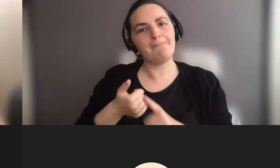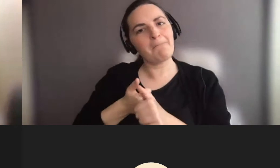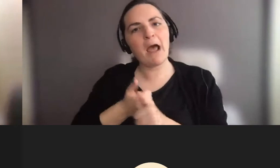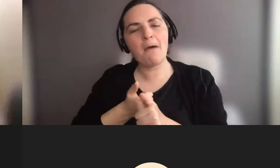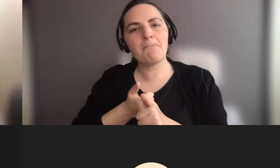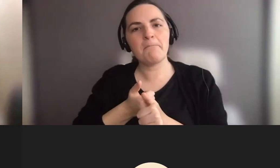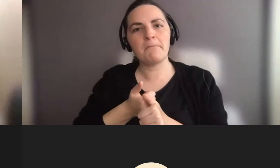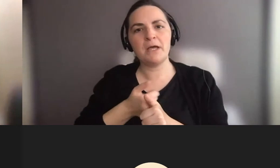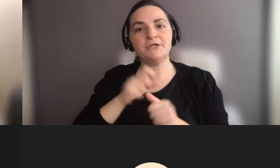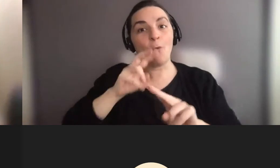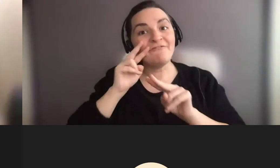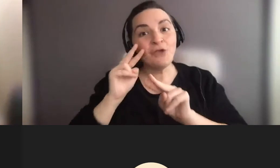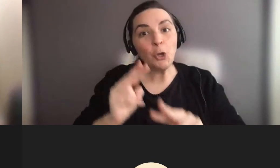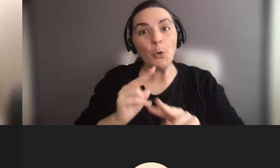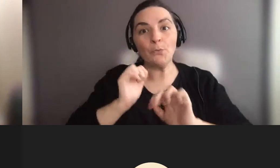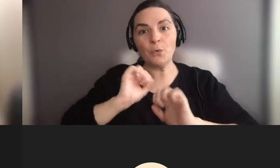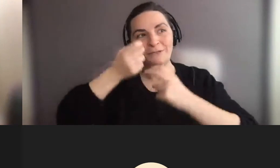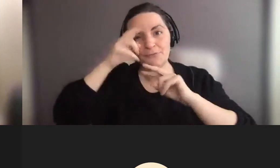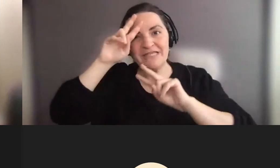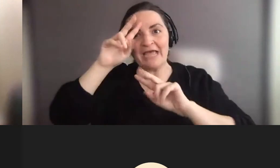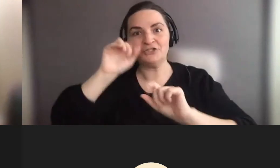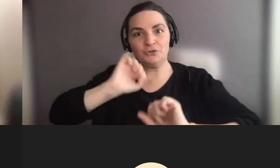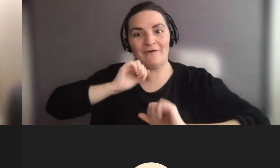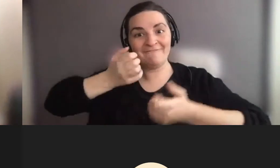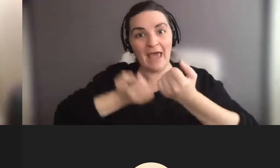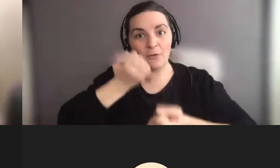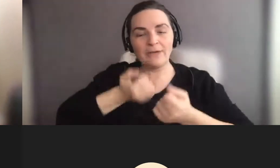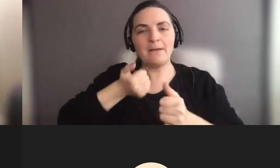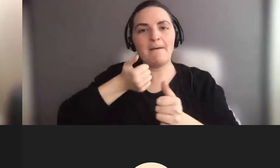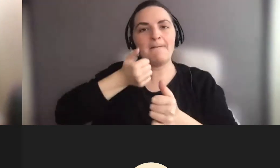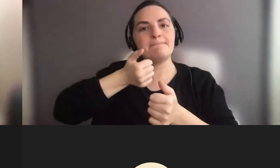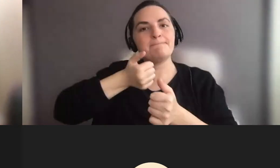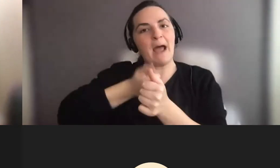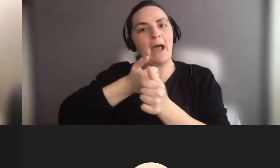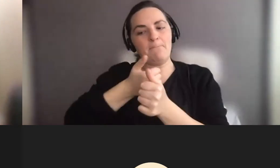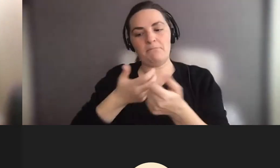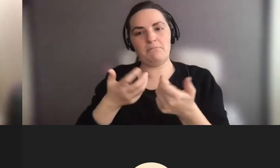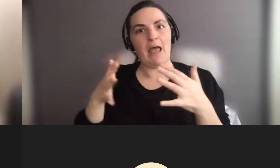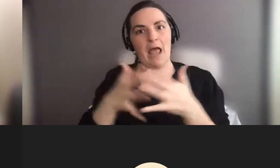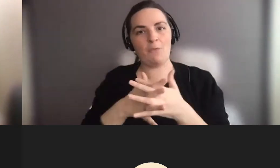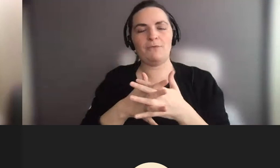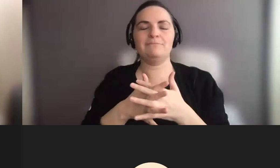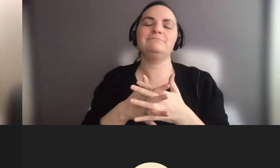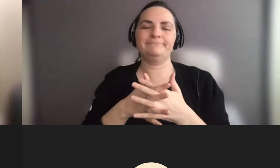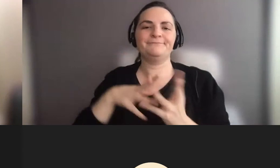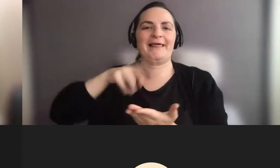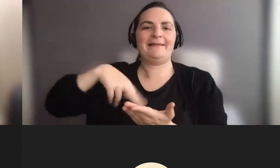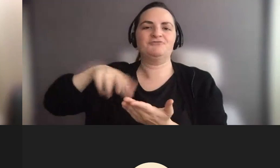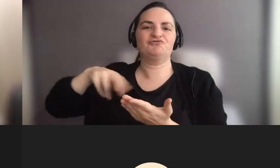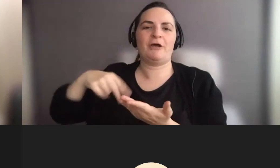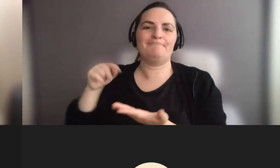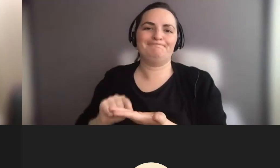your interpretation, your evaluation with clear reference to literature.